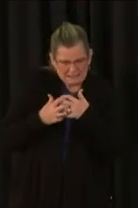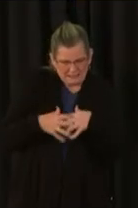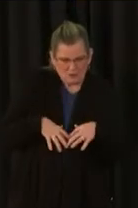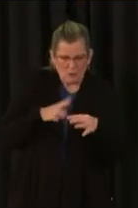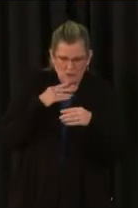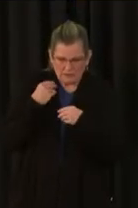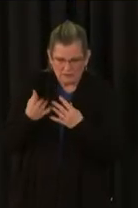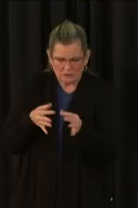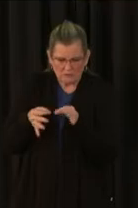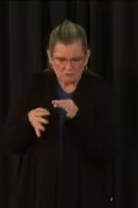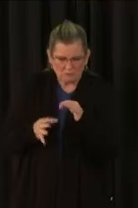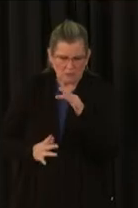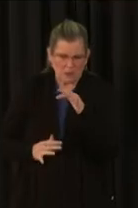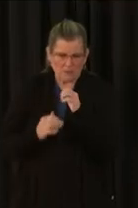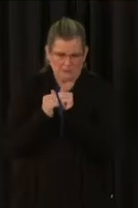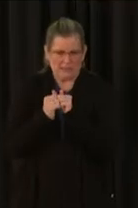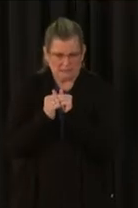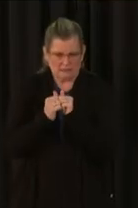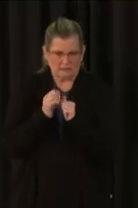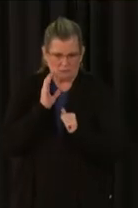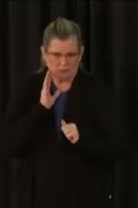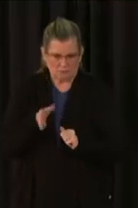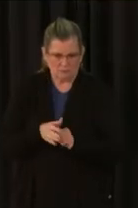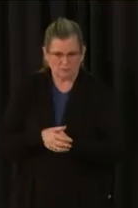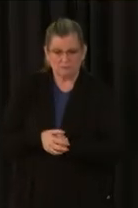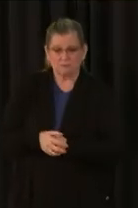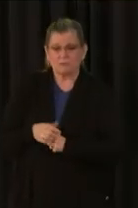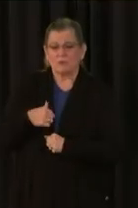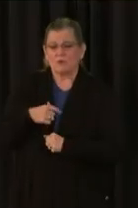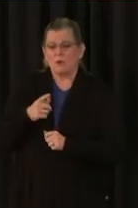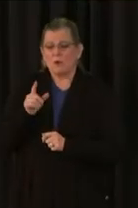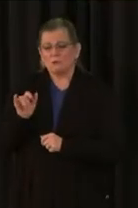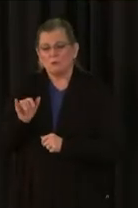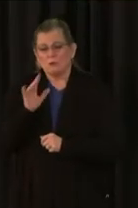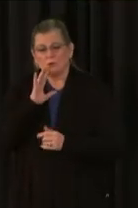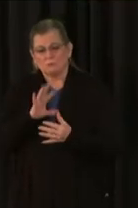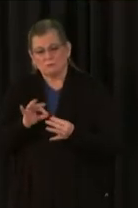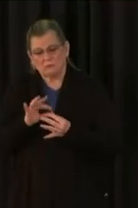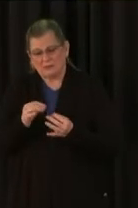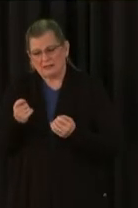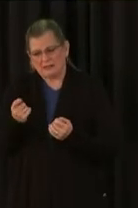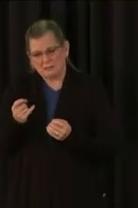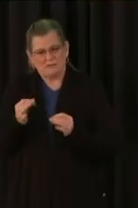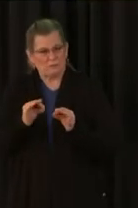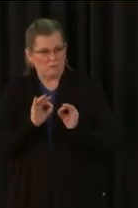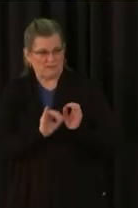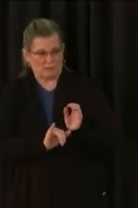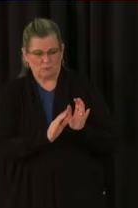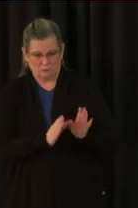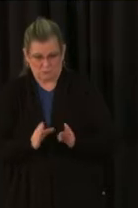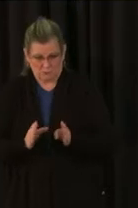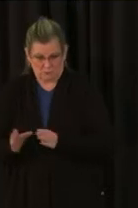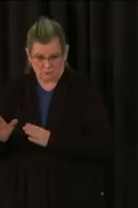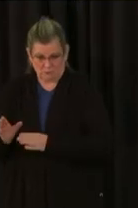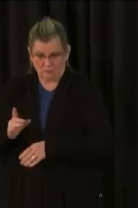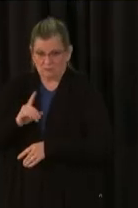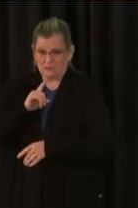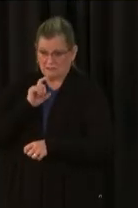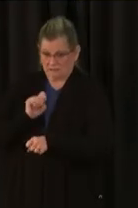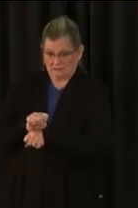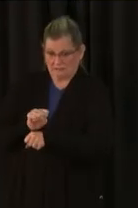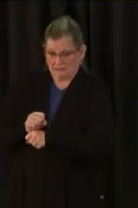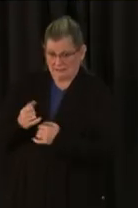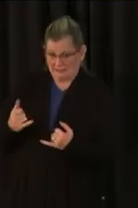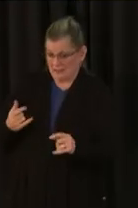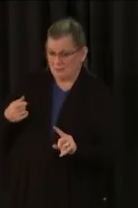some of the work that we've done on that front, and we'll also talk a little bit about that preparation today. But what we're here to talk about today is